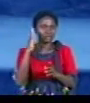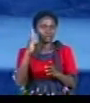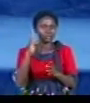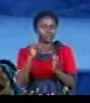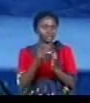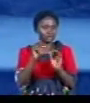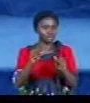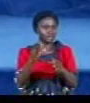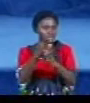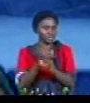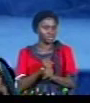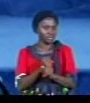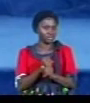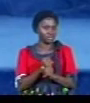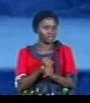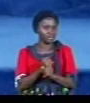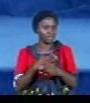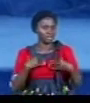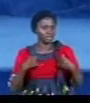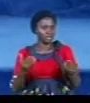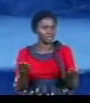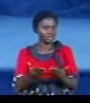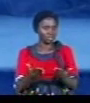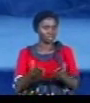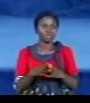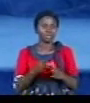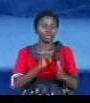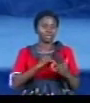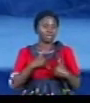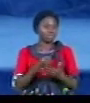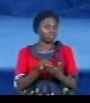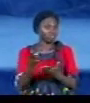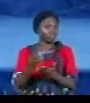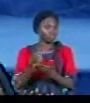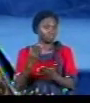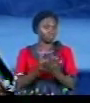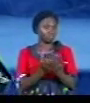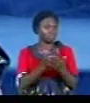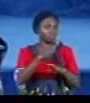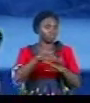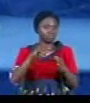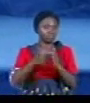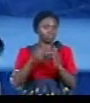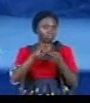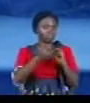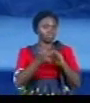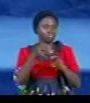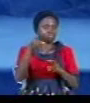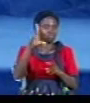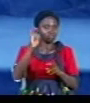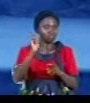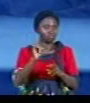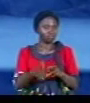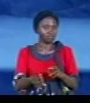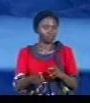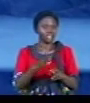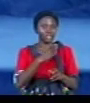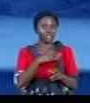wondering, praying, spending money on this ulcer, which the pains, I could